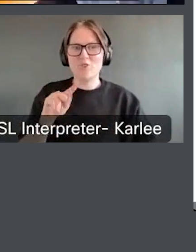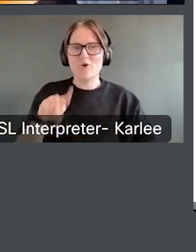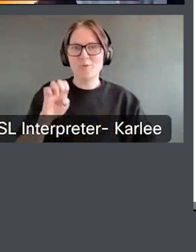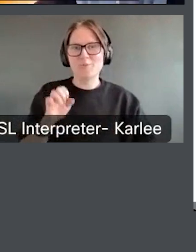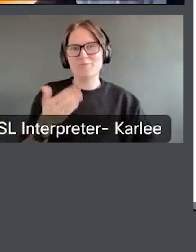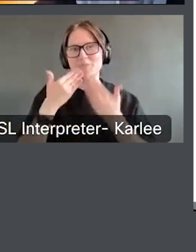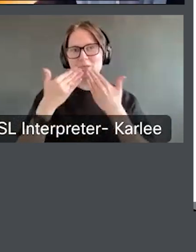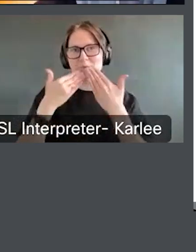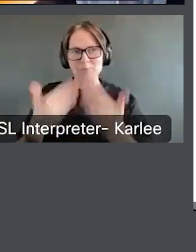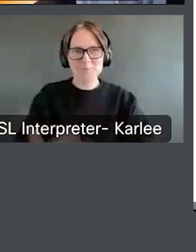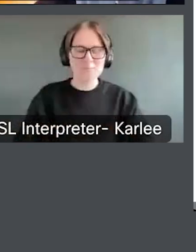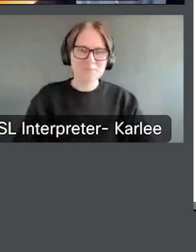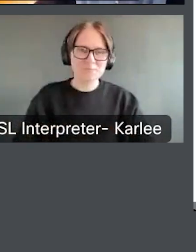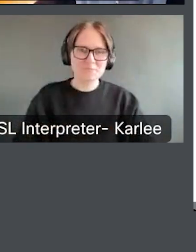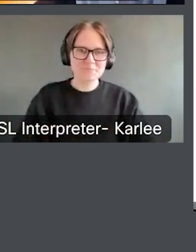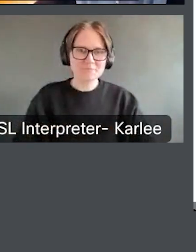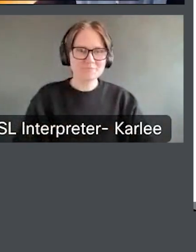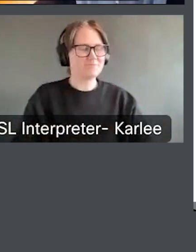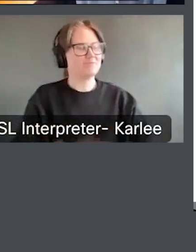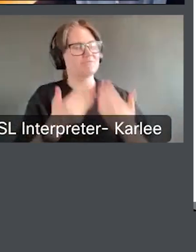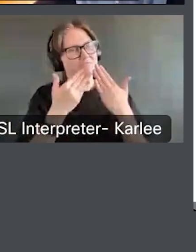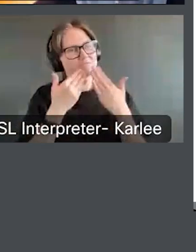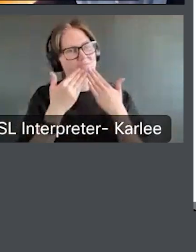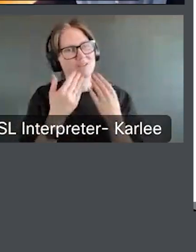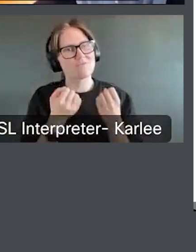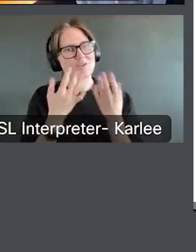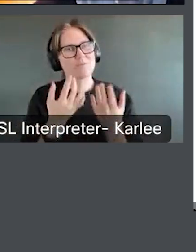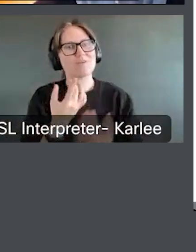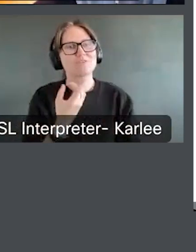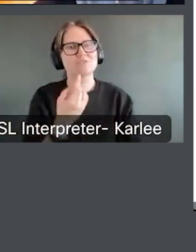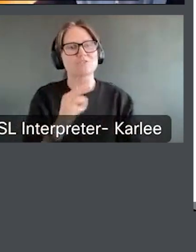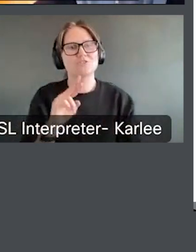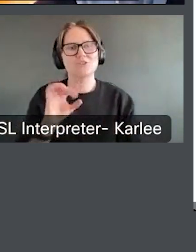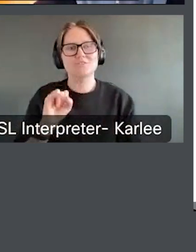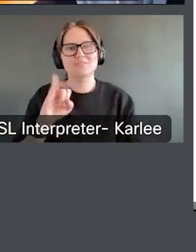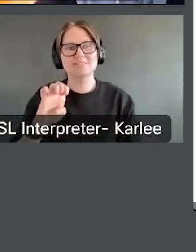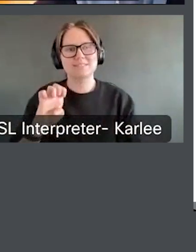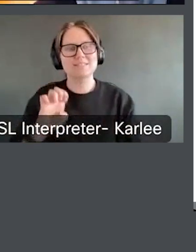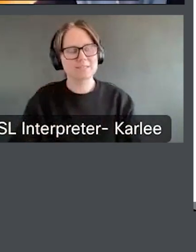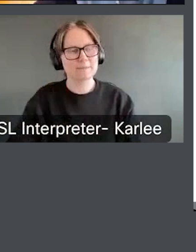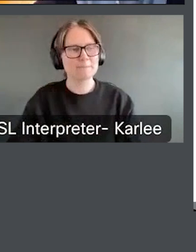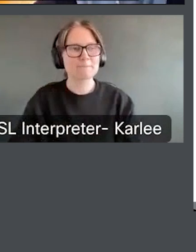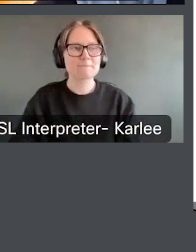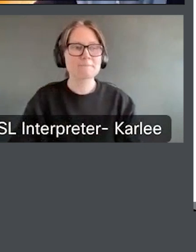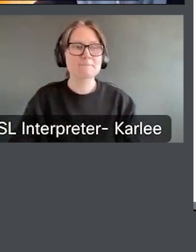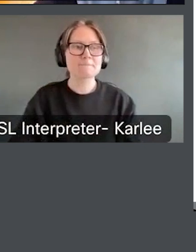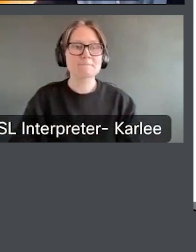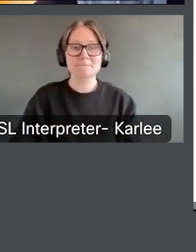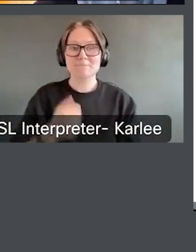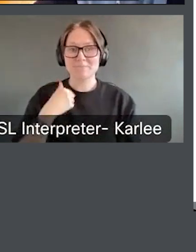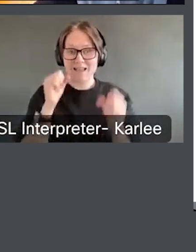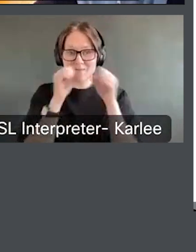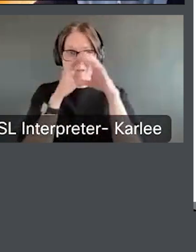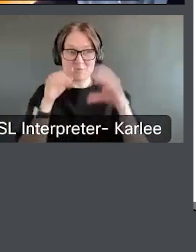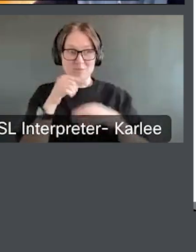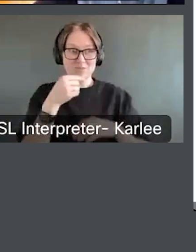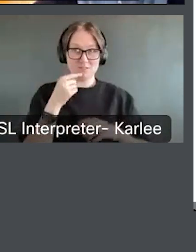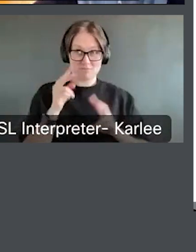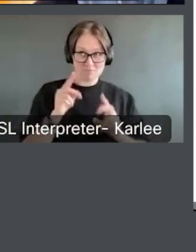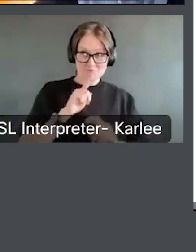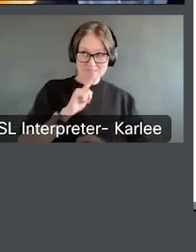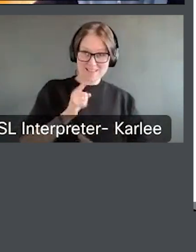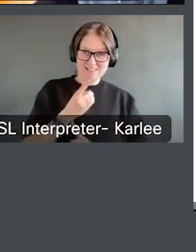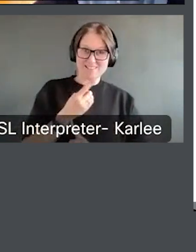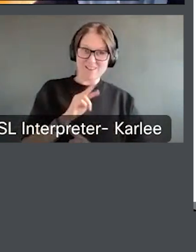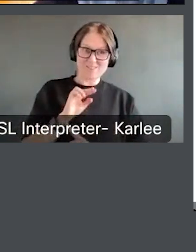Thank you very much, Dr. C. I imagine when you said, was it really the Dr. Tharpe, you were surprised that I was